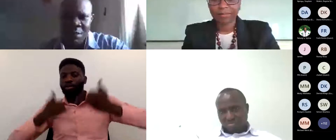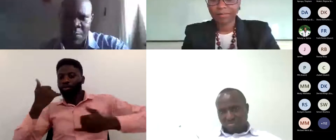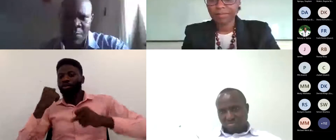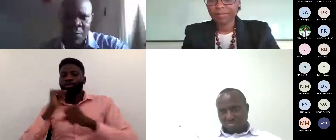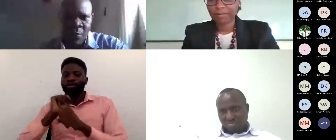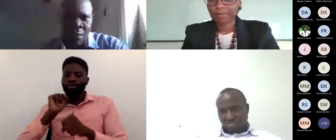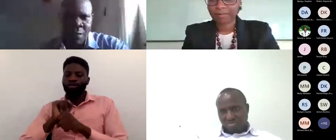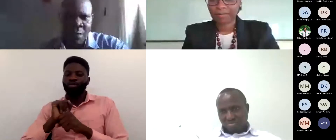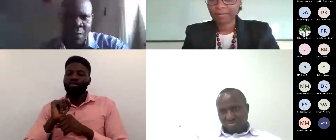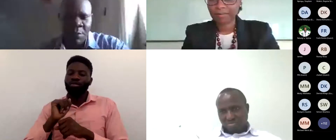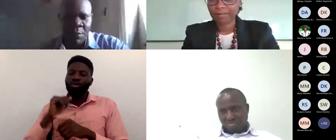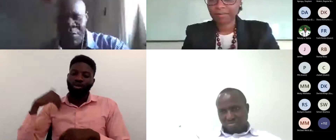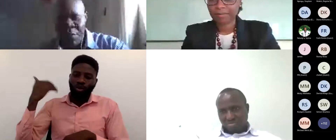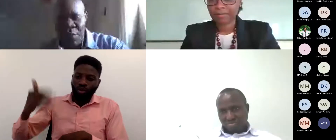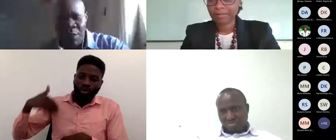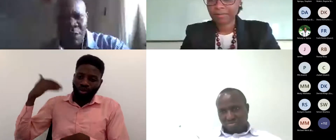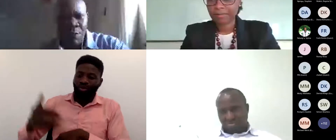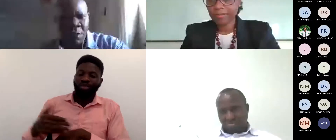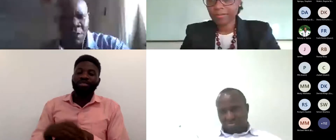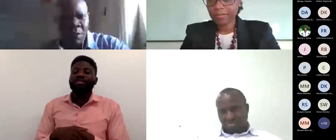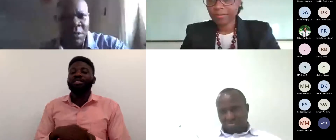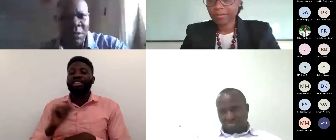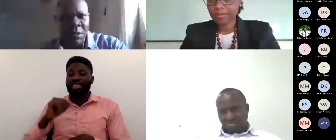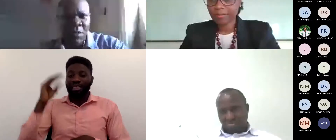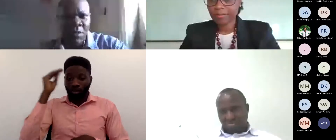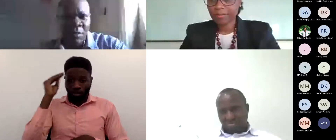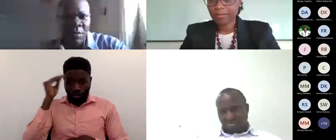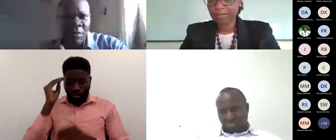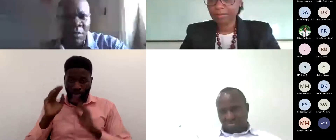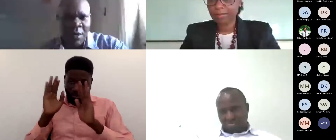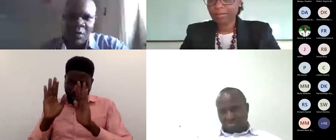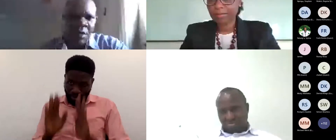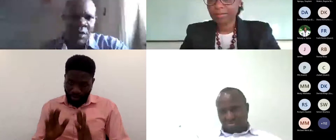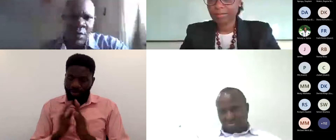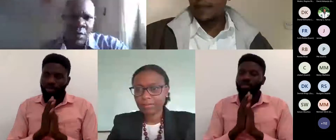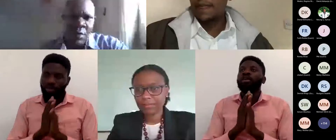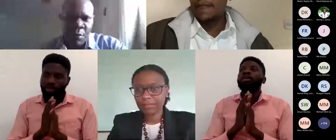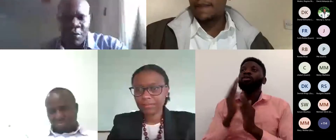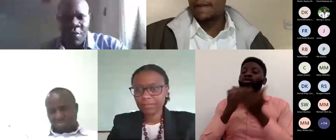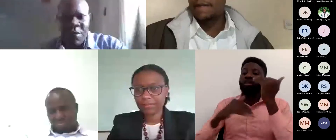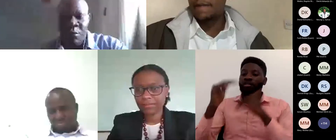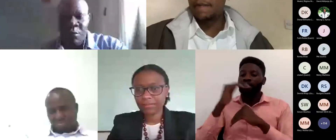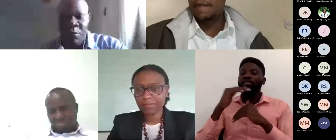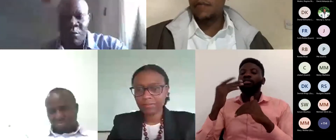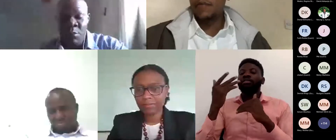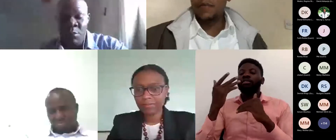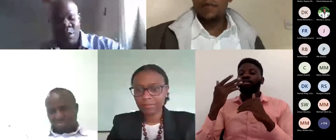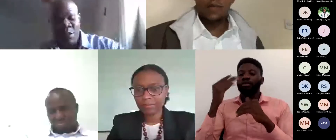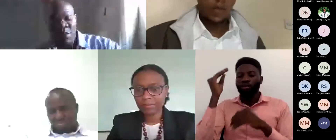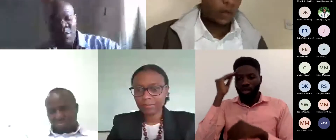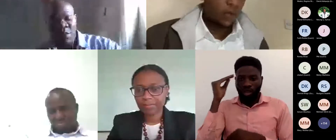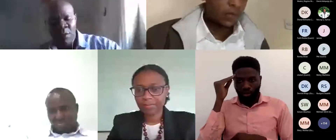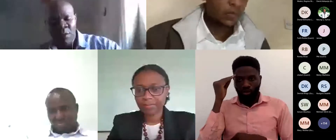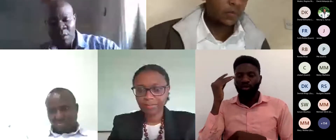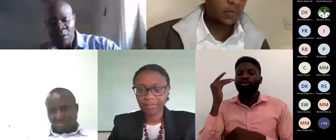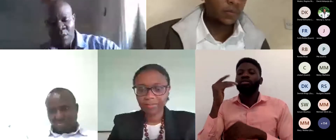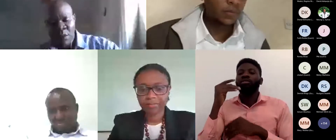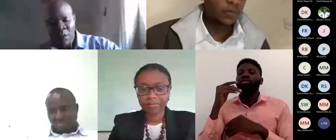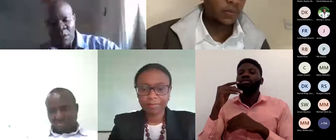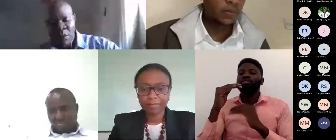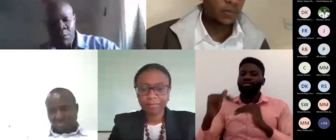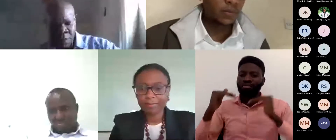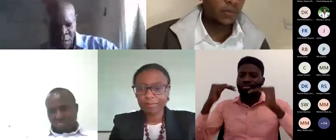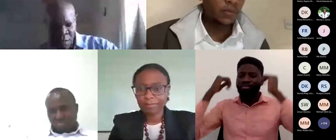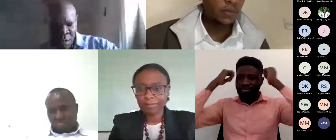basis. So fine, education is important. University education, post-university, postgraduate education